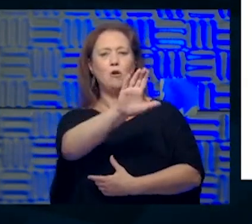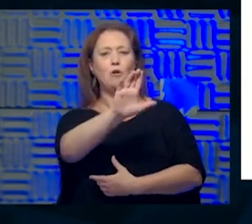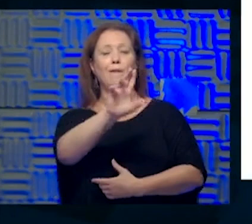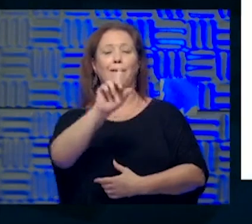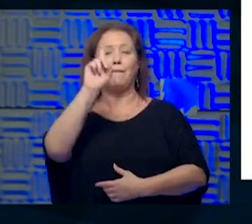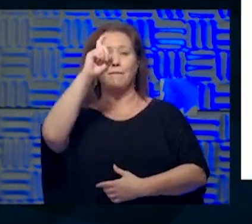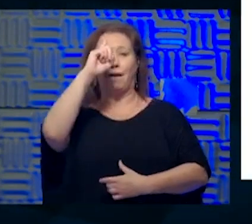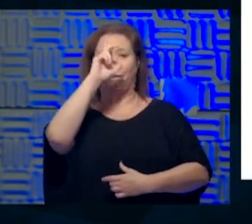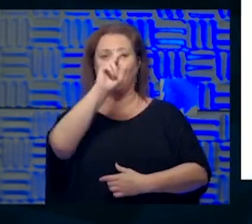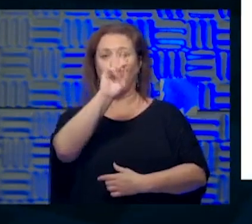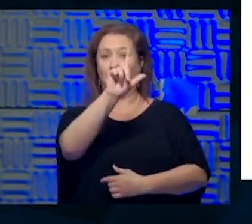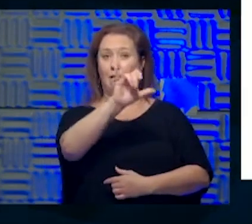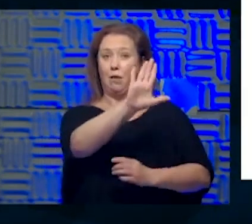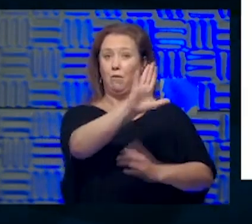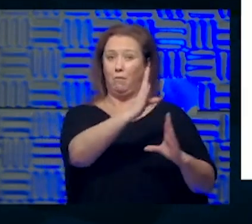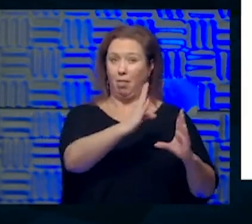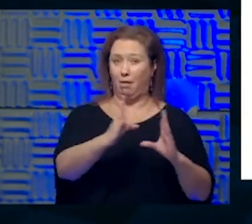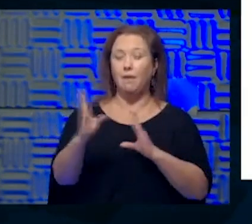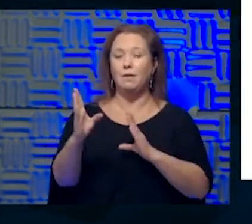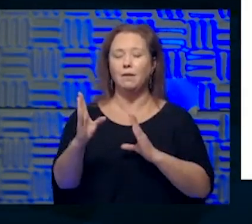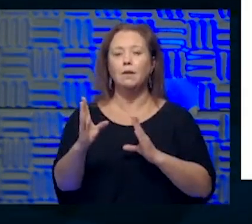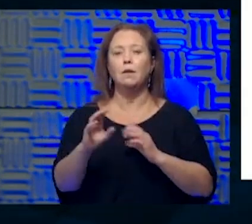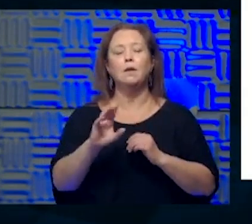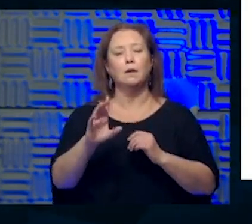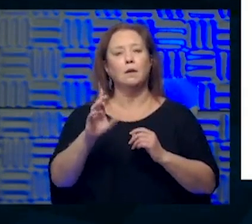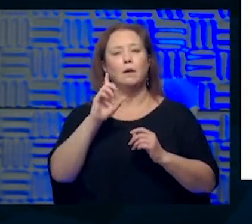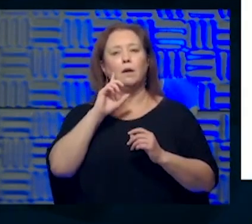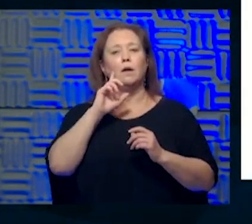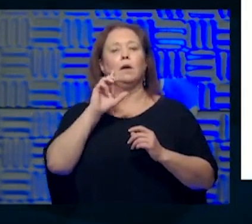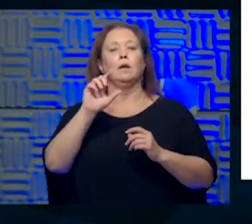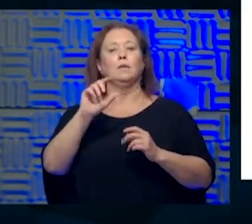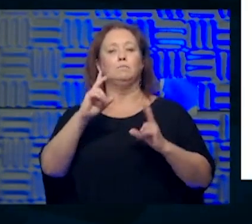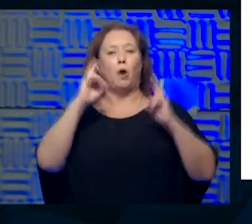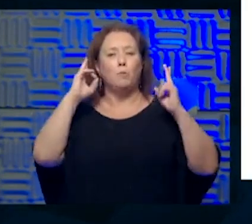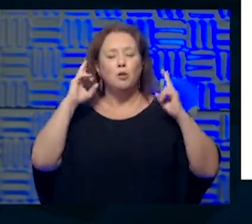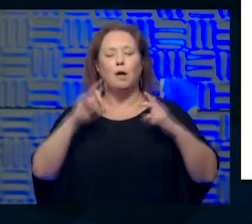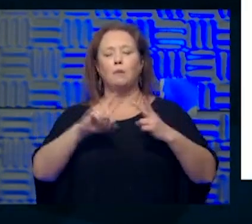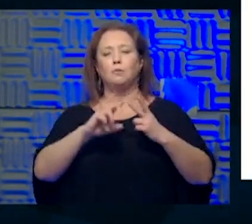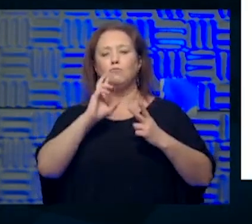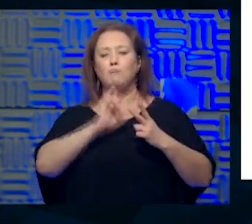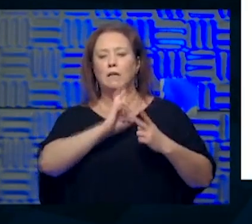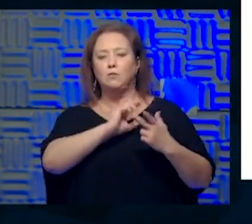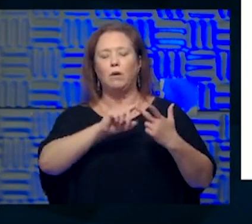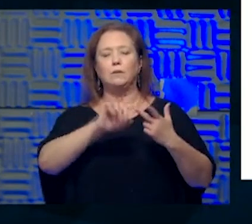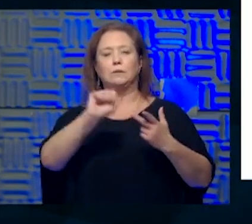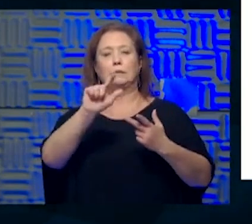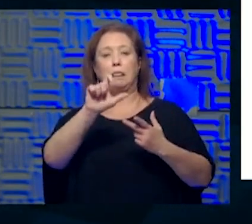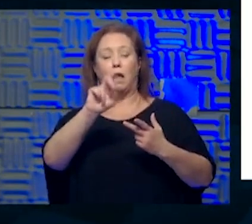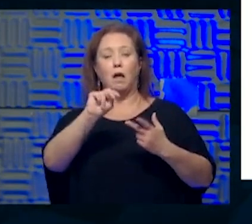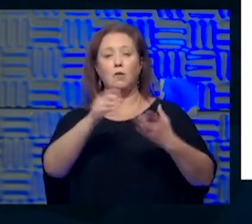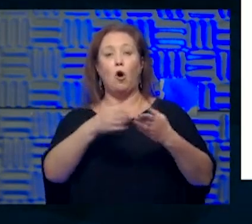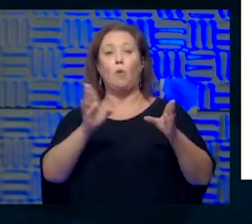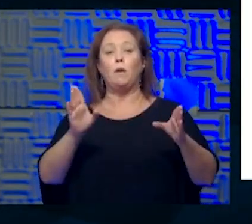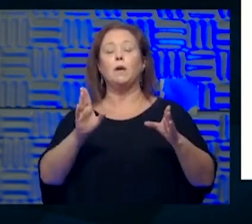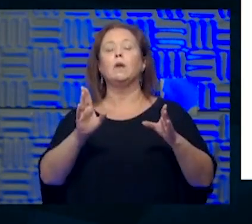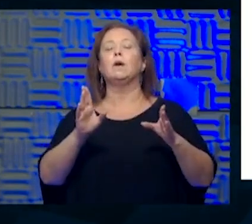which is going to allow things for us like barber shops, salons, restaurants to open with